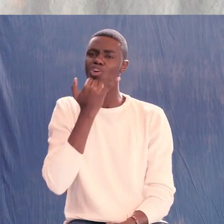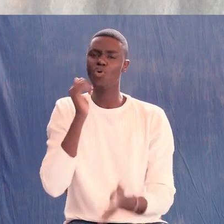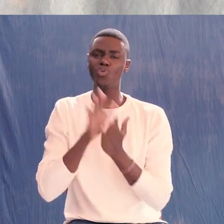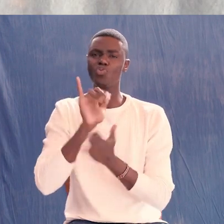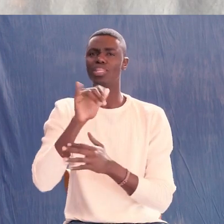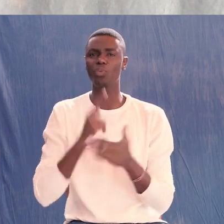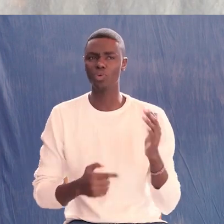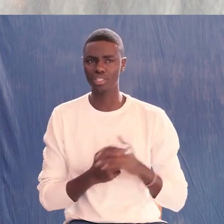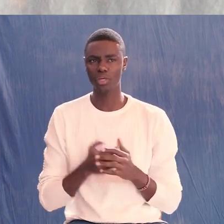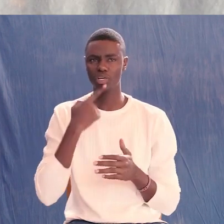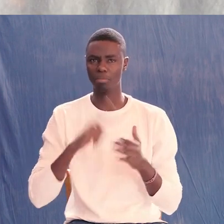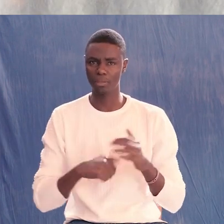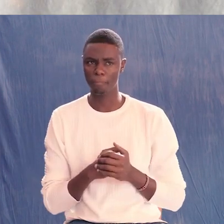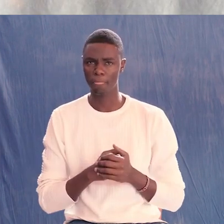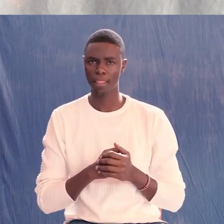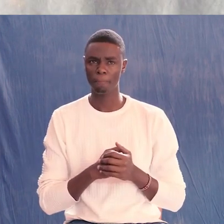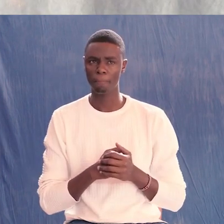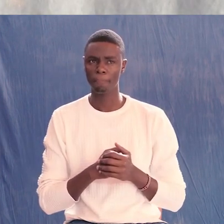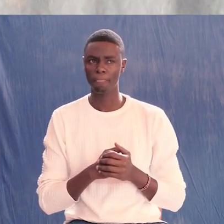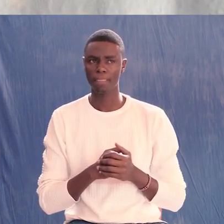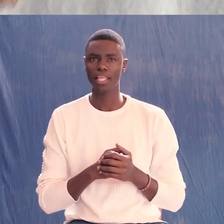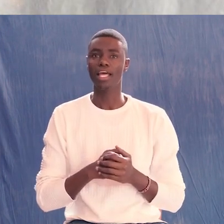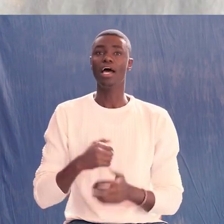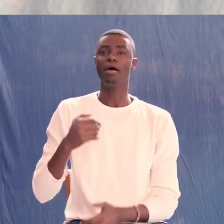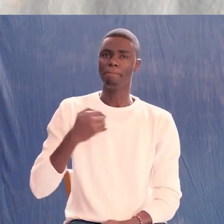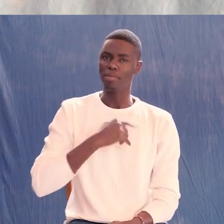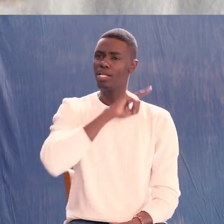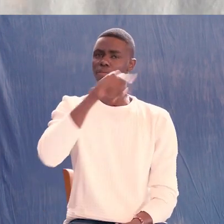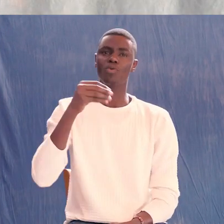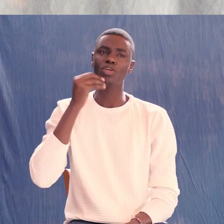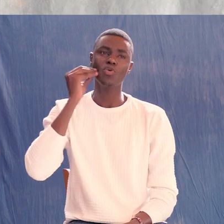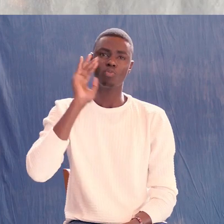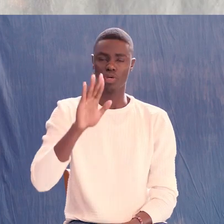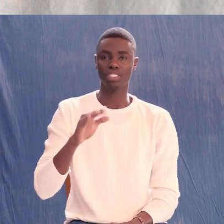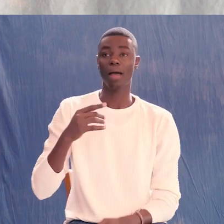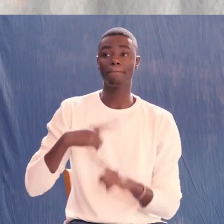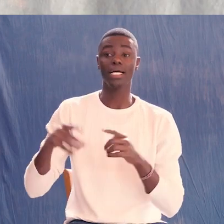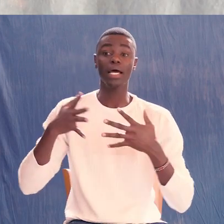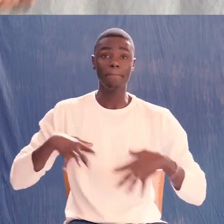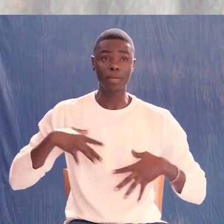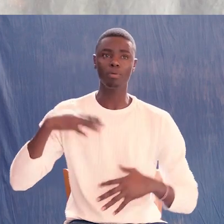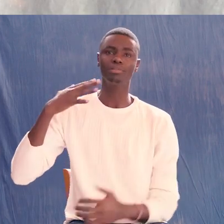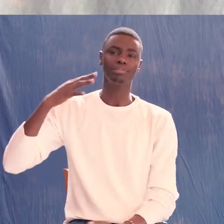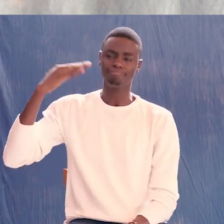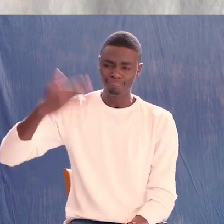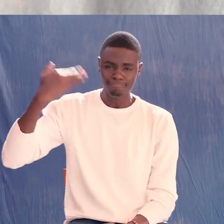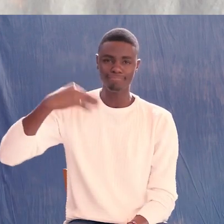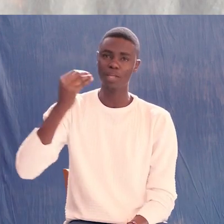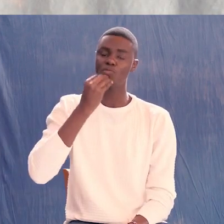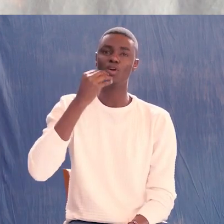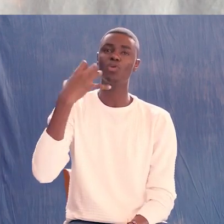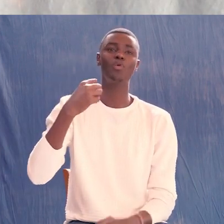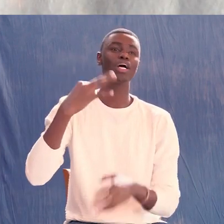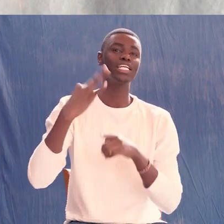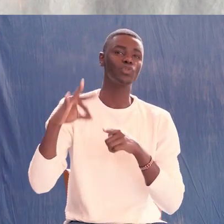But what he was saying is that yeah I've come to your house, I've seen that you guys, all you ever do is eat ugali and skuma,